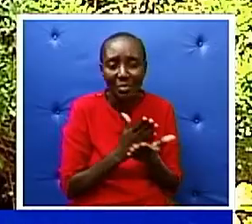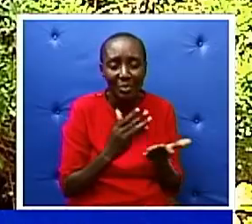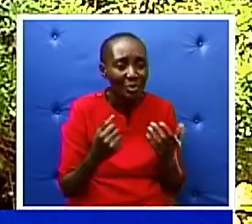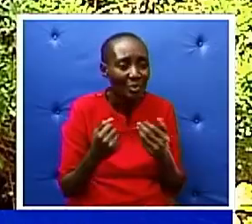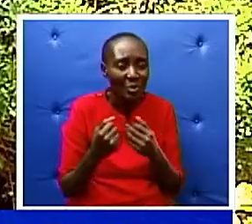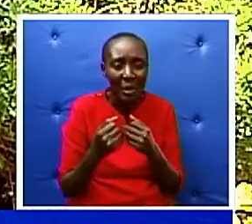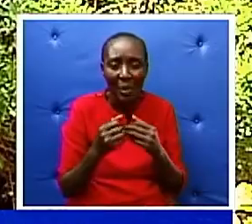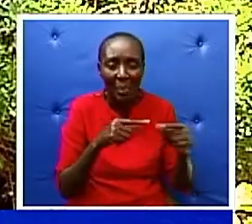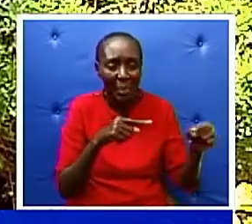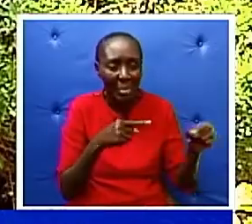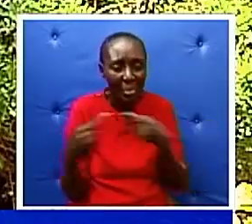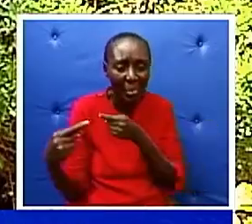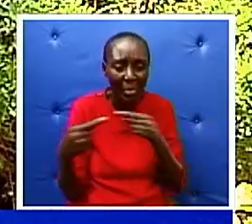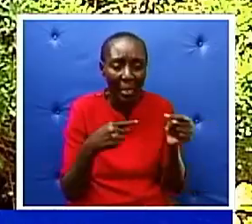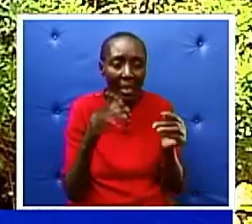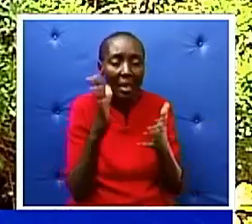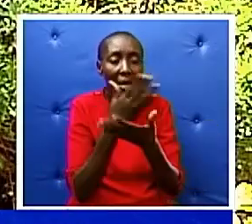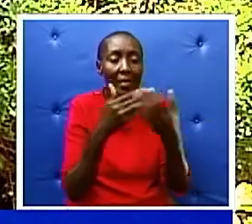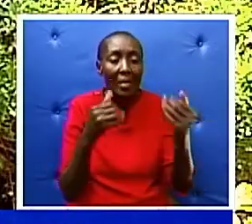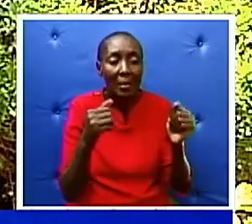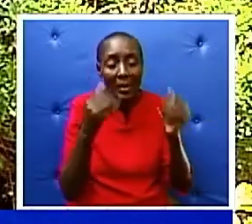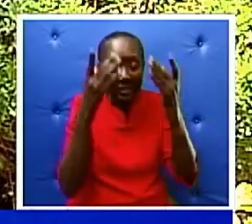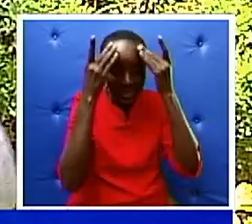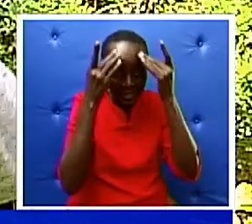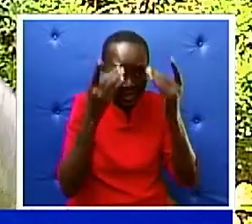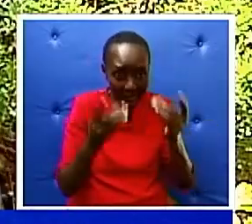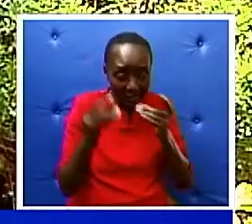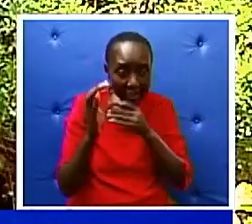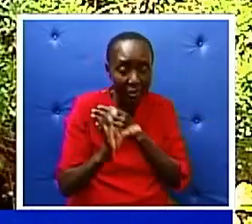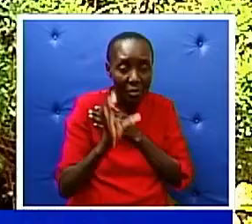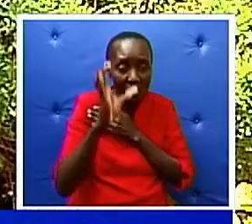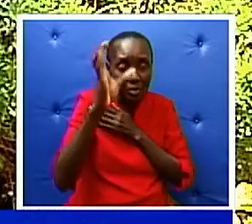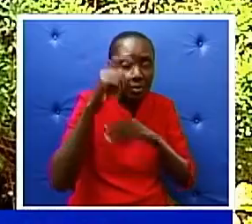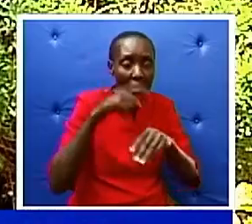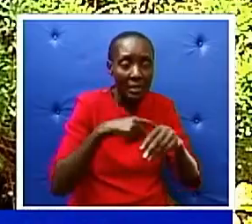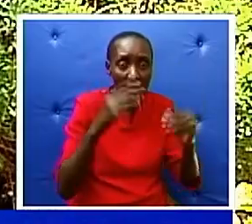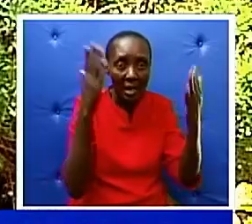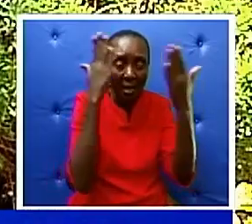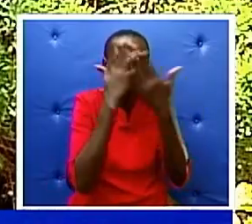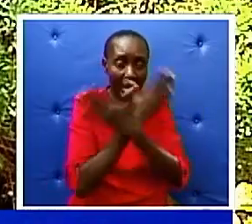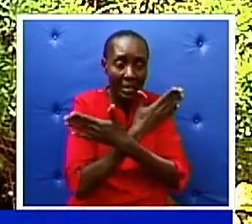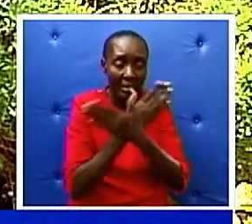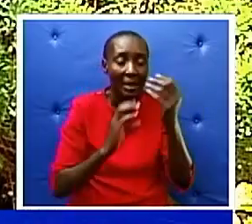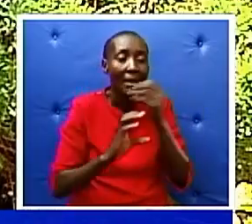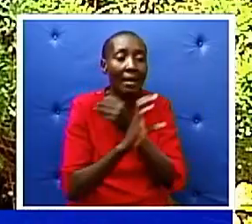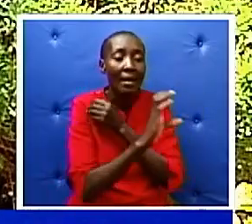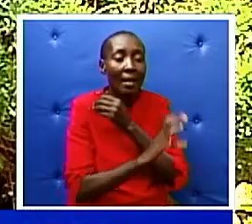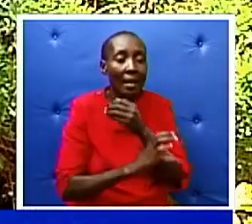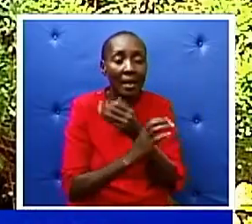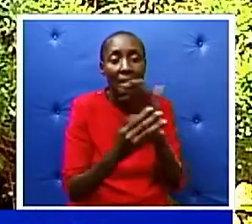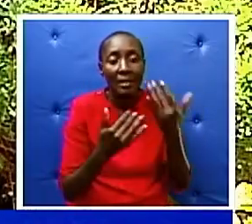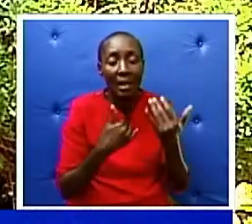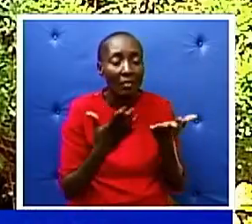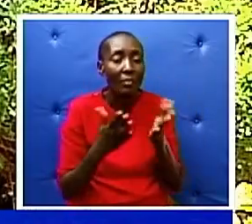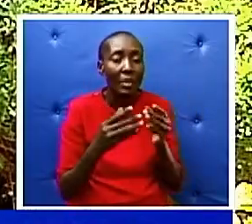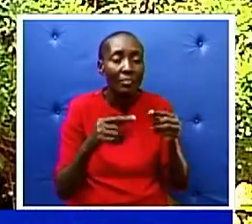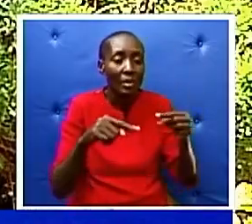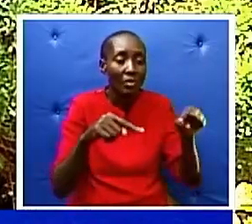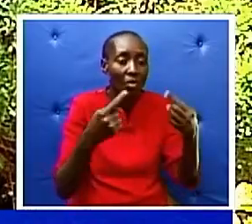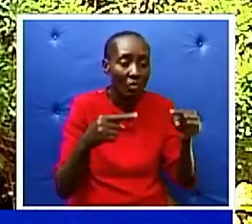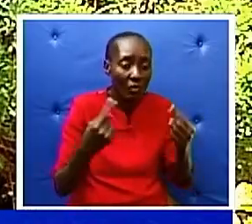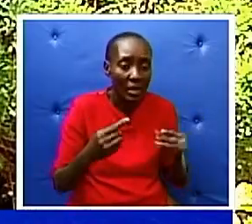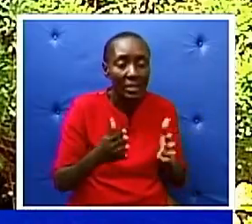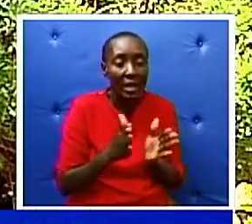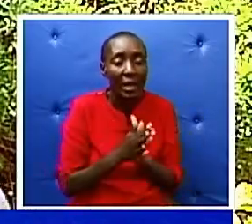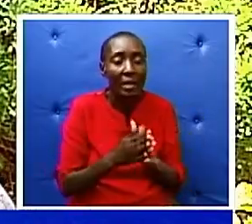The president chose to have himself sworn in at night, and the country broke into a quote-unquote mini civil war. Mm-hmm. For